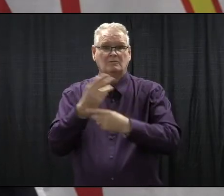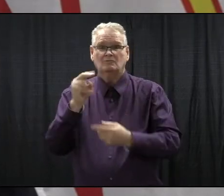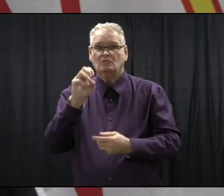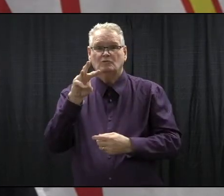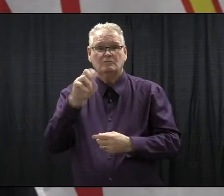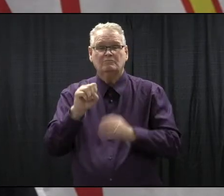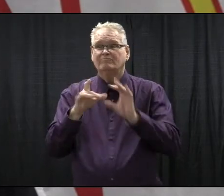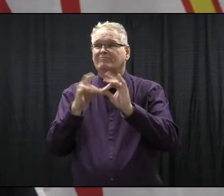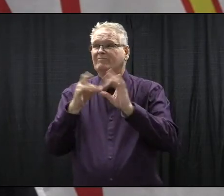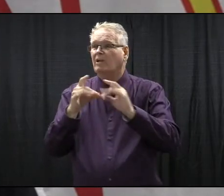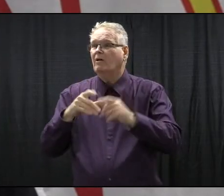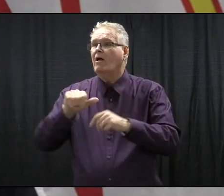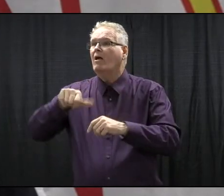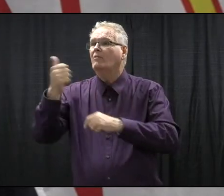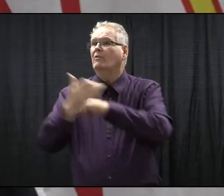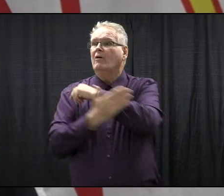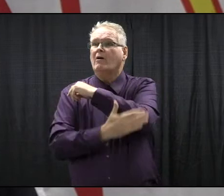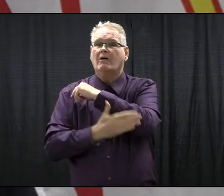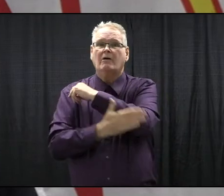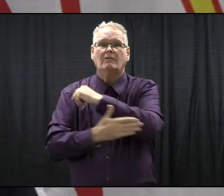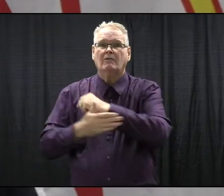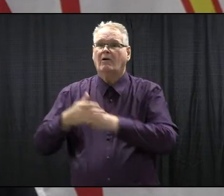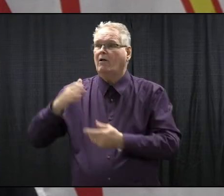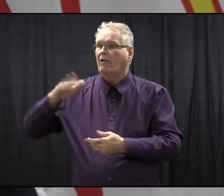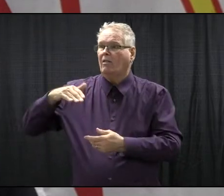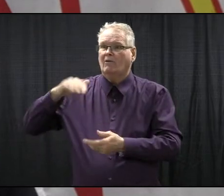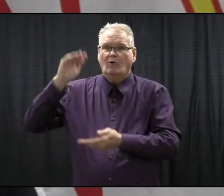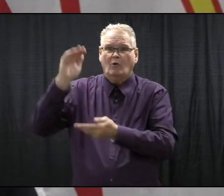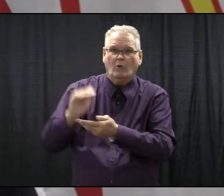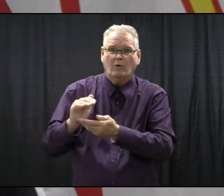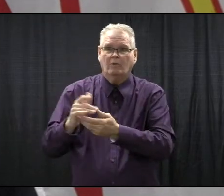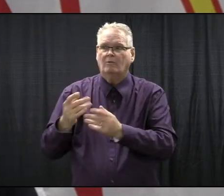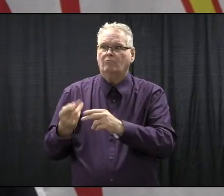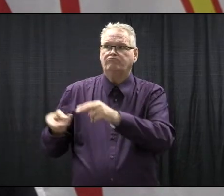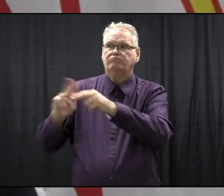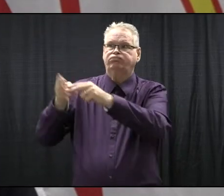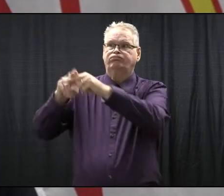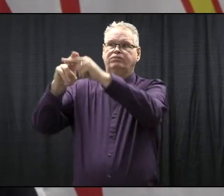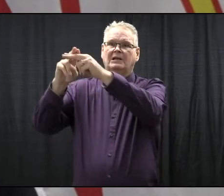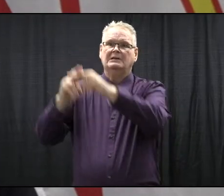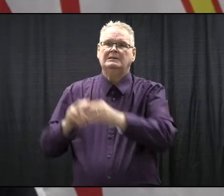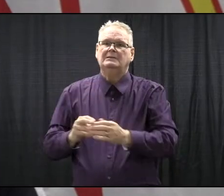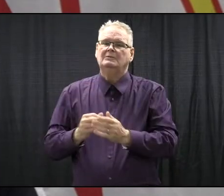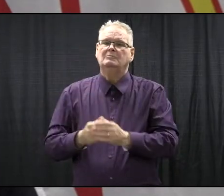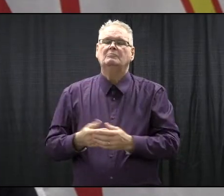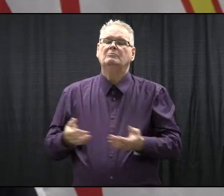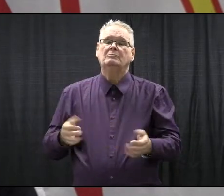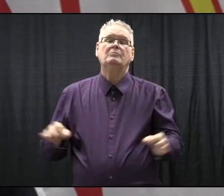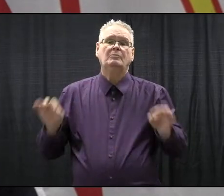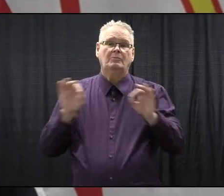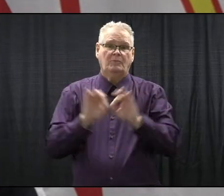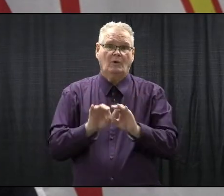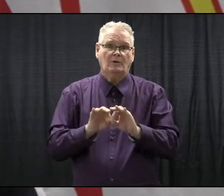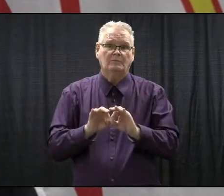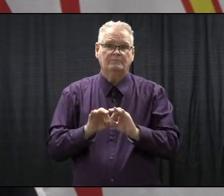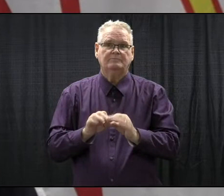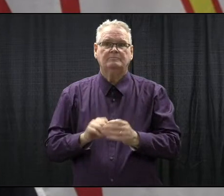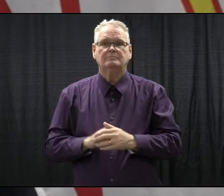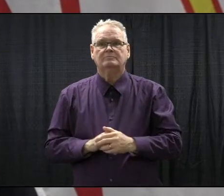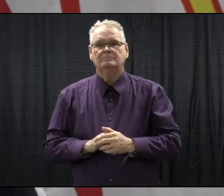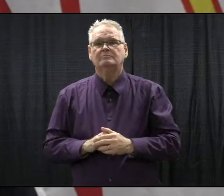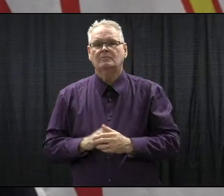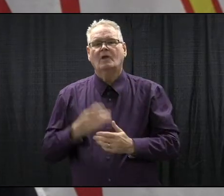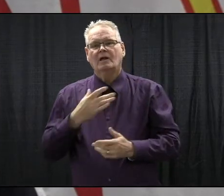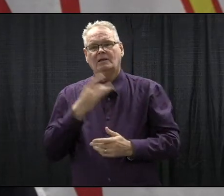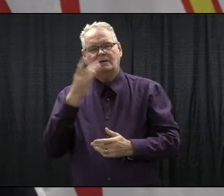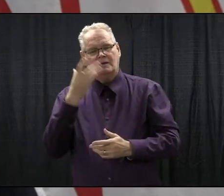communities are protected, and to get back to normal. Please get your COVID-19 vaccine. Go to your pharmacy, book